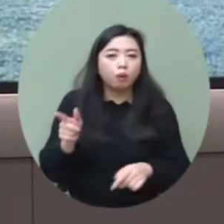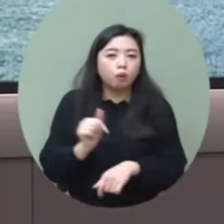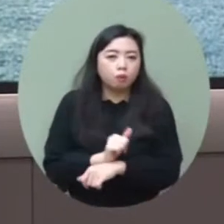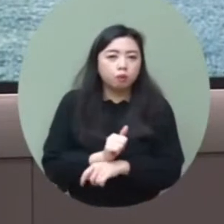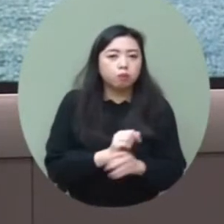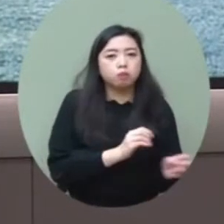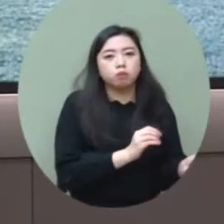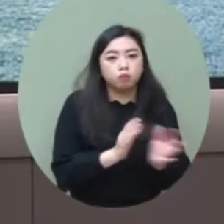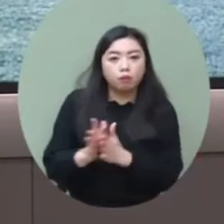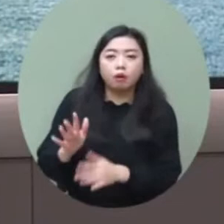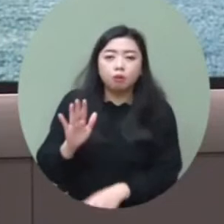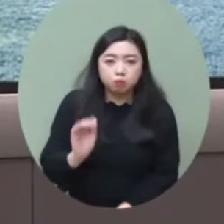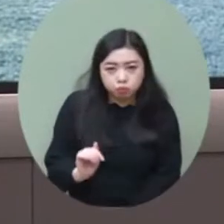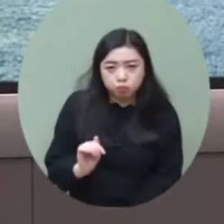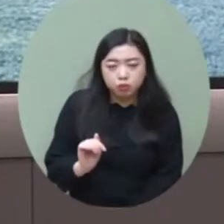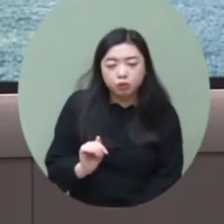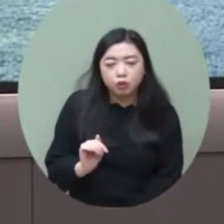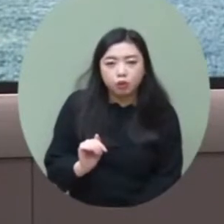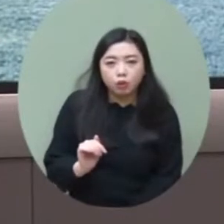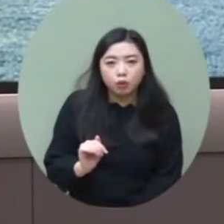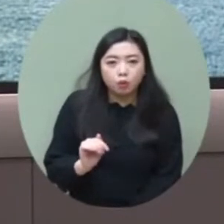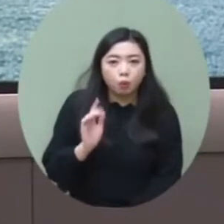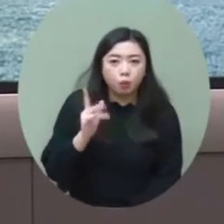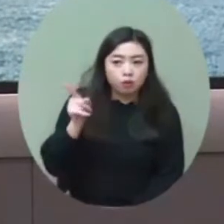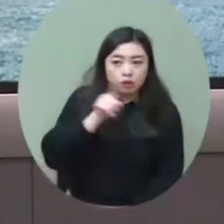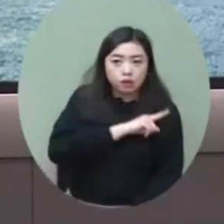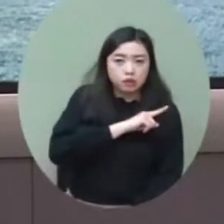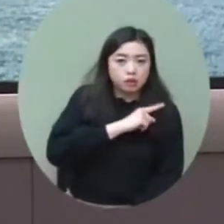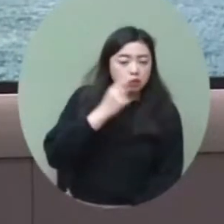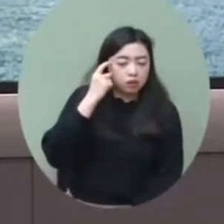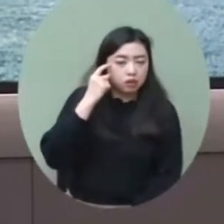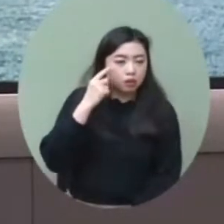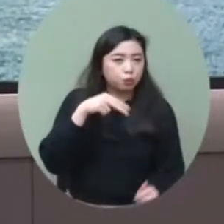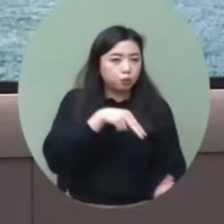not infected, then the carer is exposed to risk.